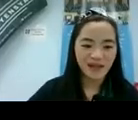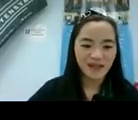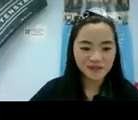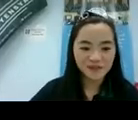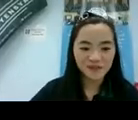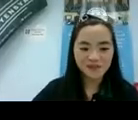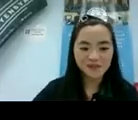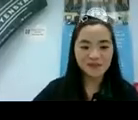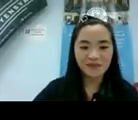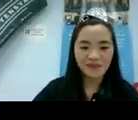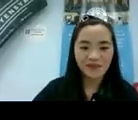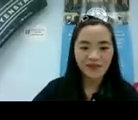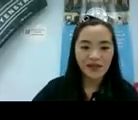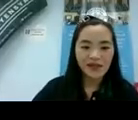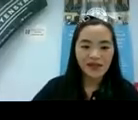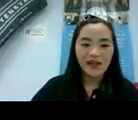Okay.